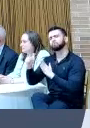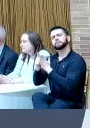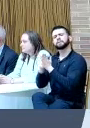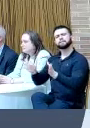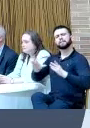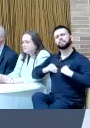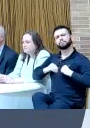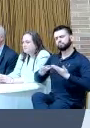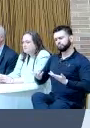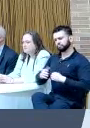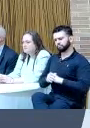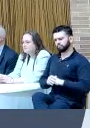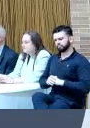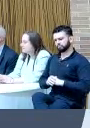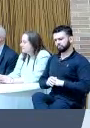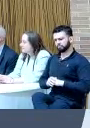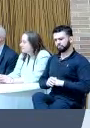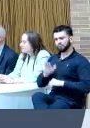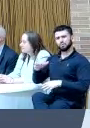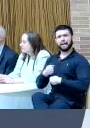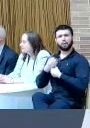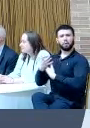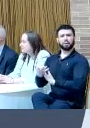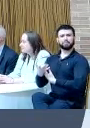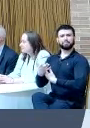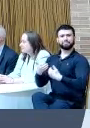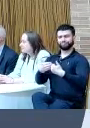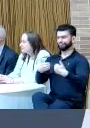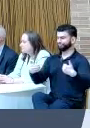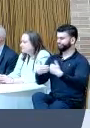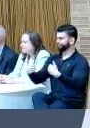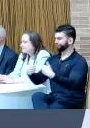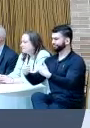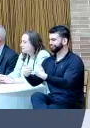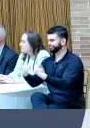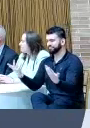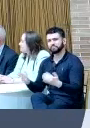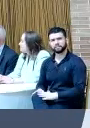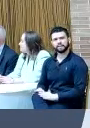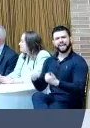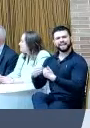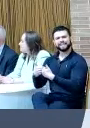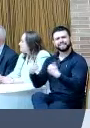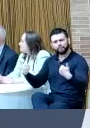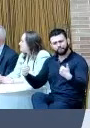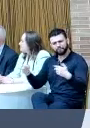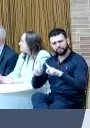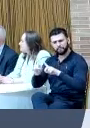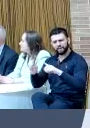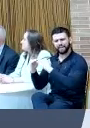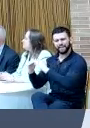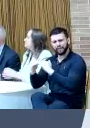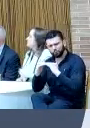acceptable so that caused a lot of division separate but legal